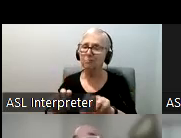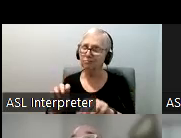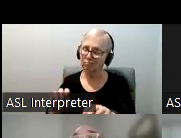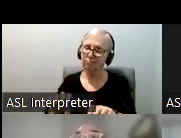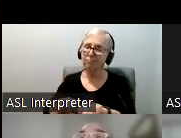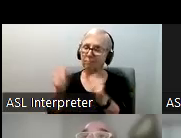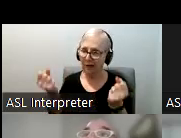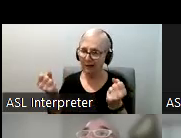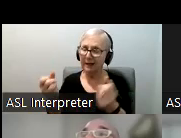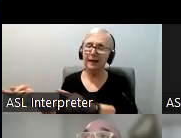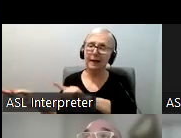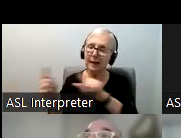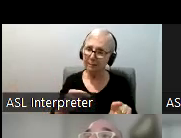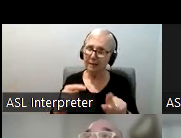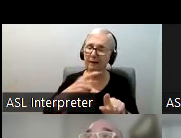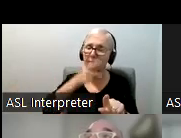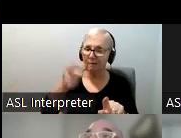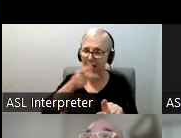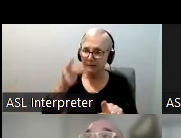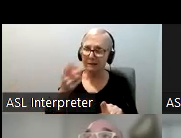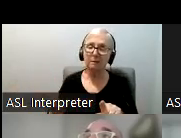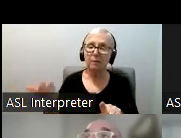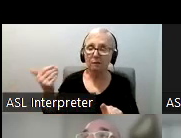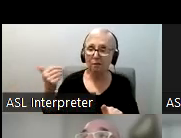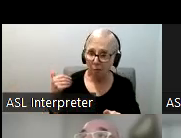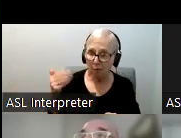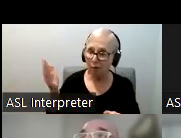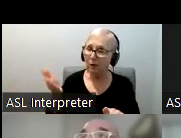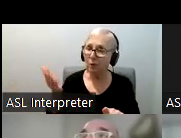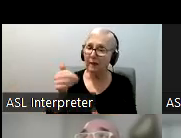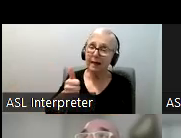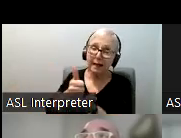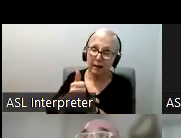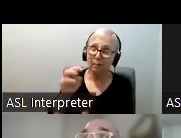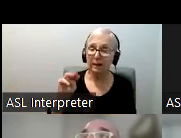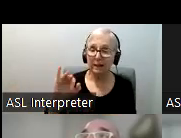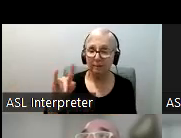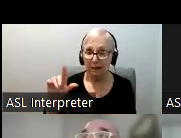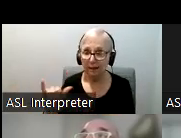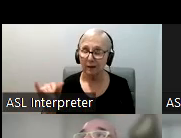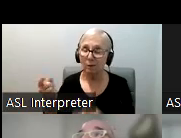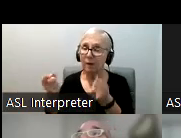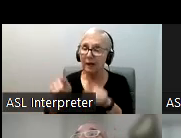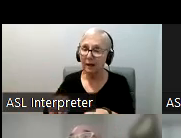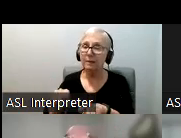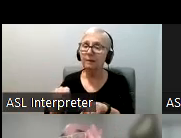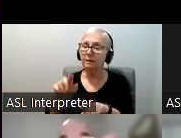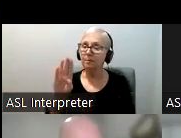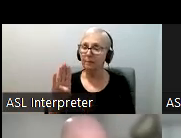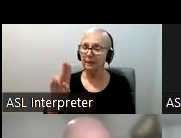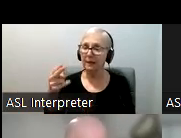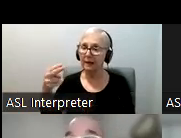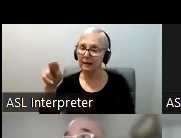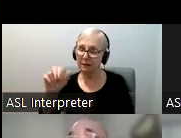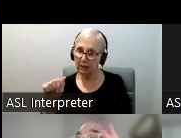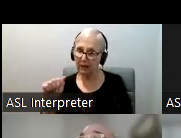comment before, and then had your commissioner say, oh, we're going to help Emily, we're going to help Emily. Well, what had happened was BHA required